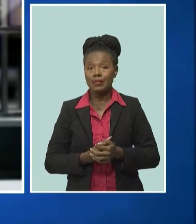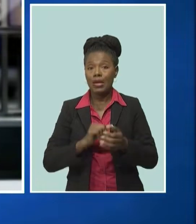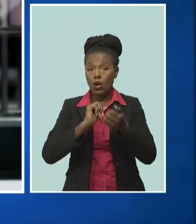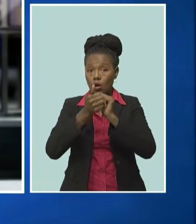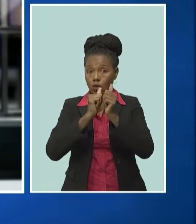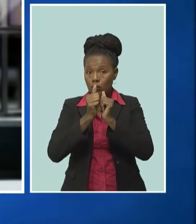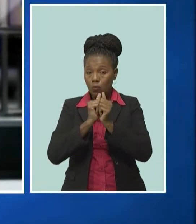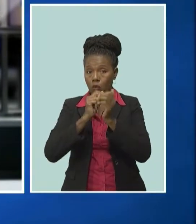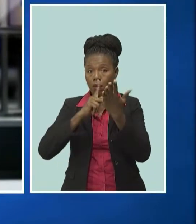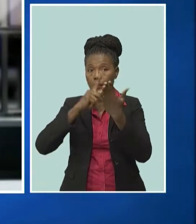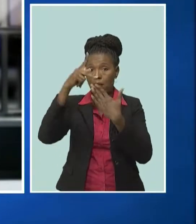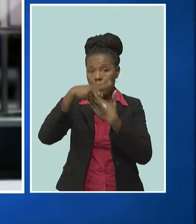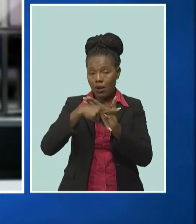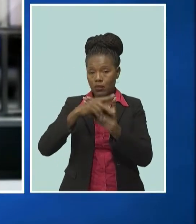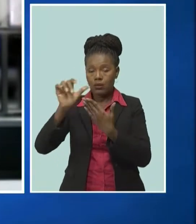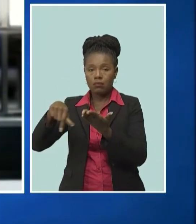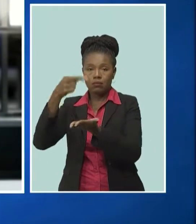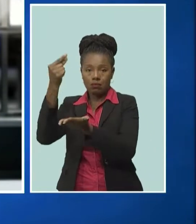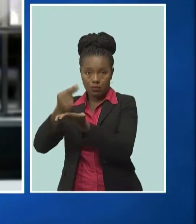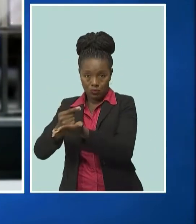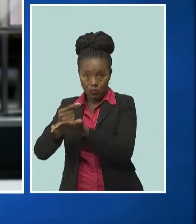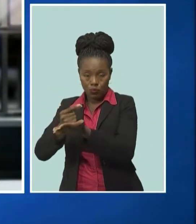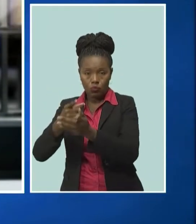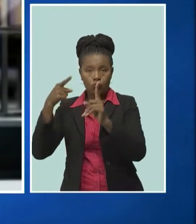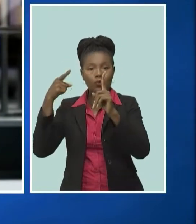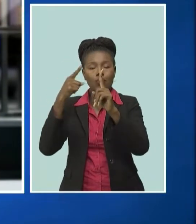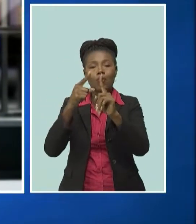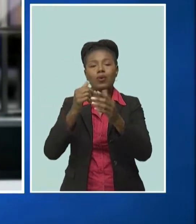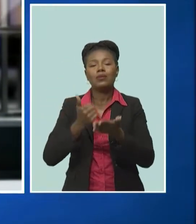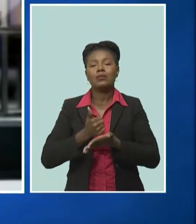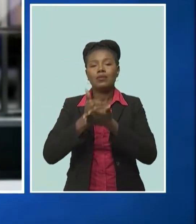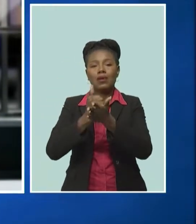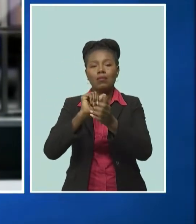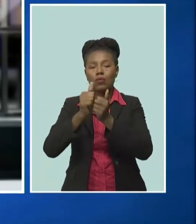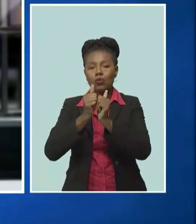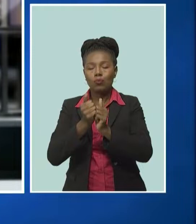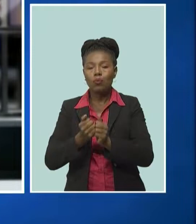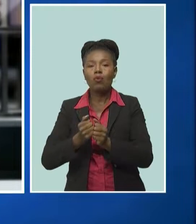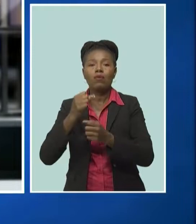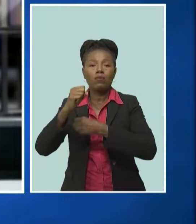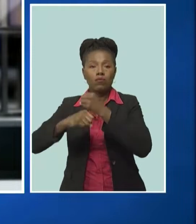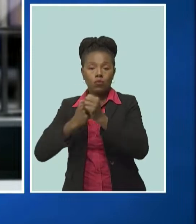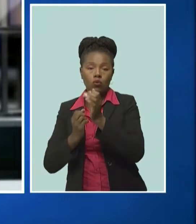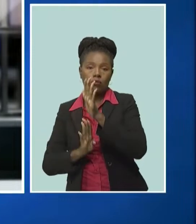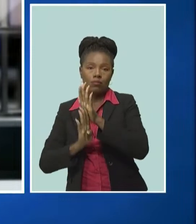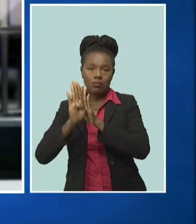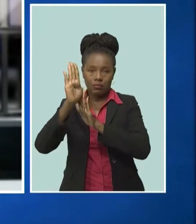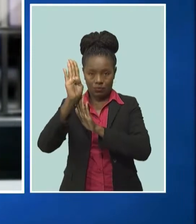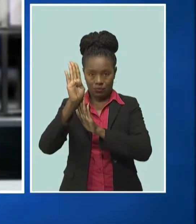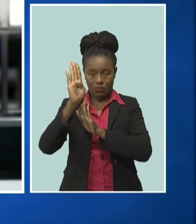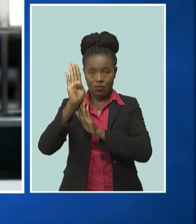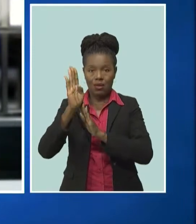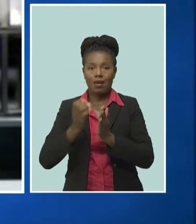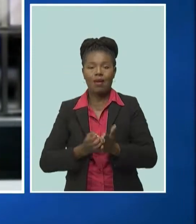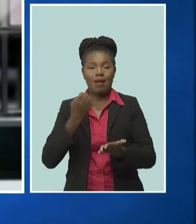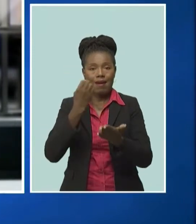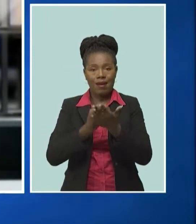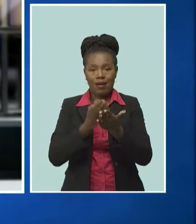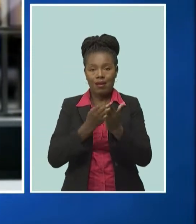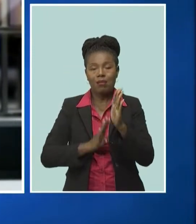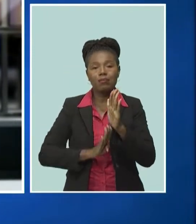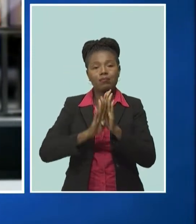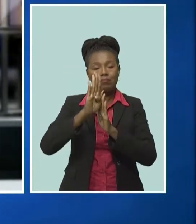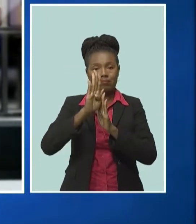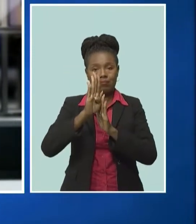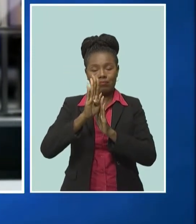Sports Policy, which aims to use sports for social development and economic prosperity. Minister of Youth, Sports and Community